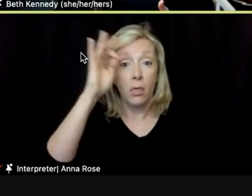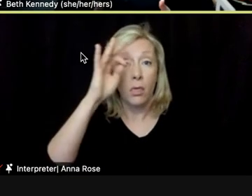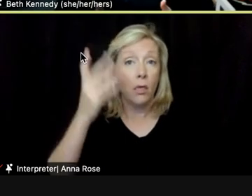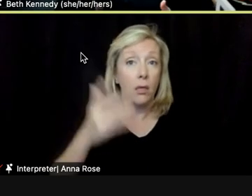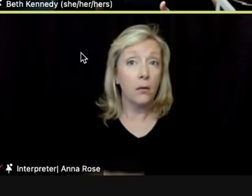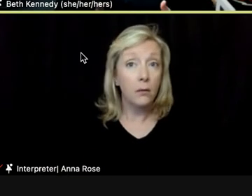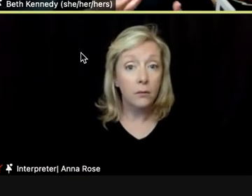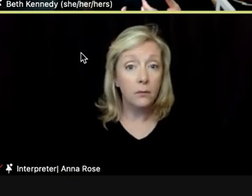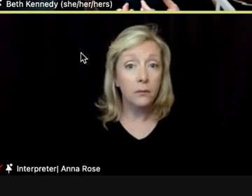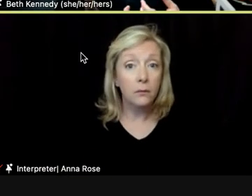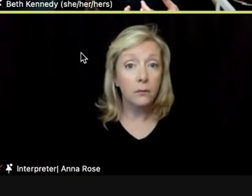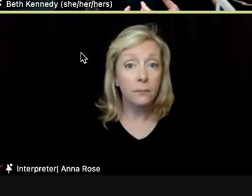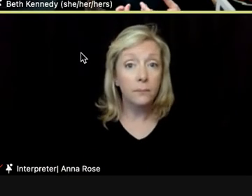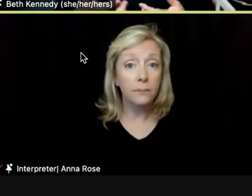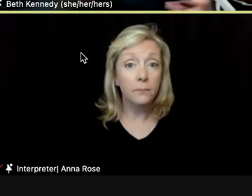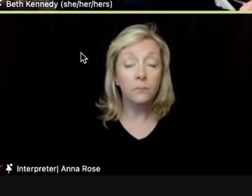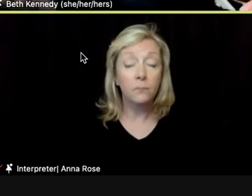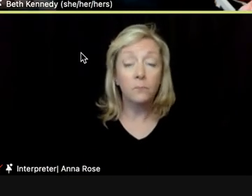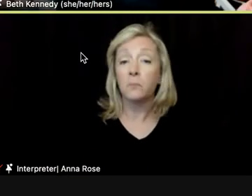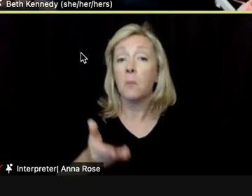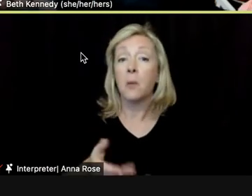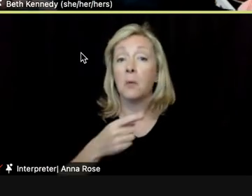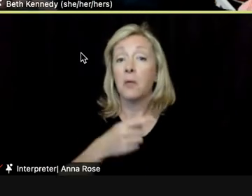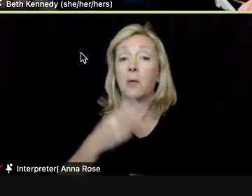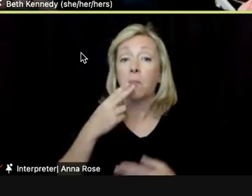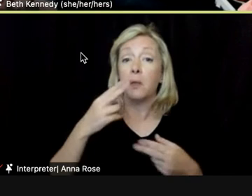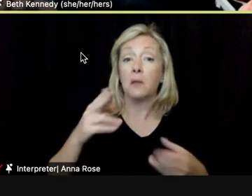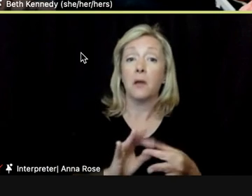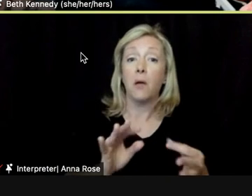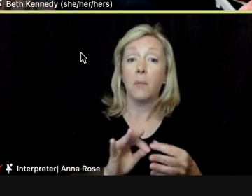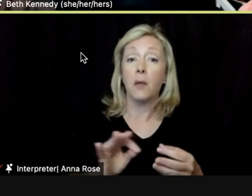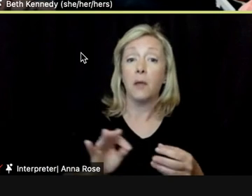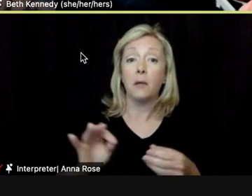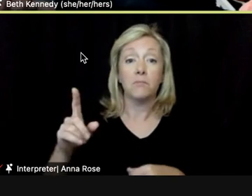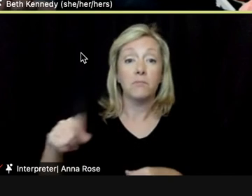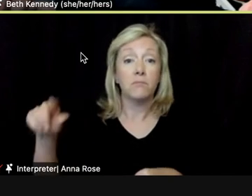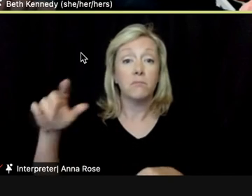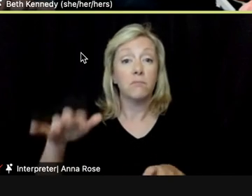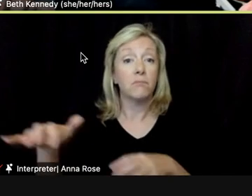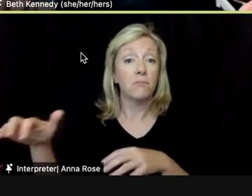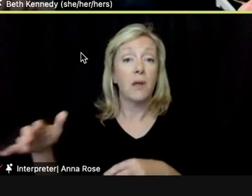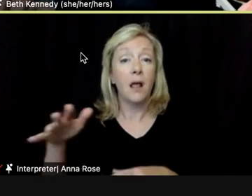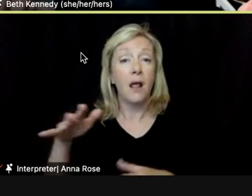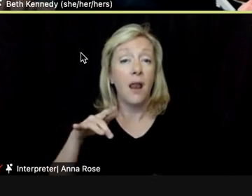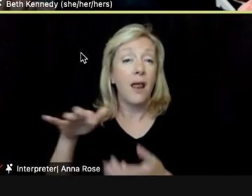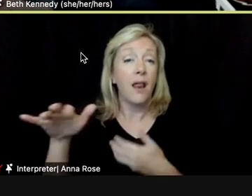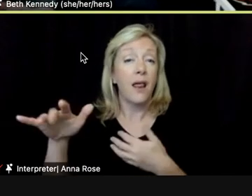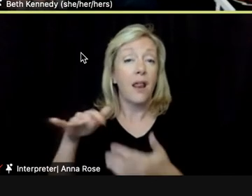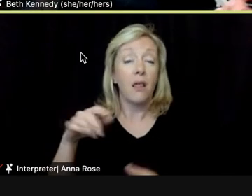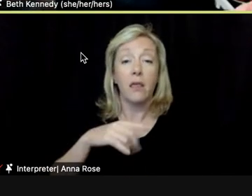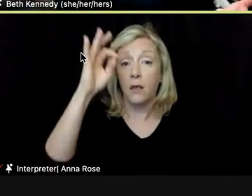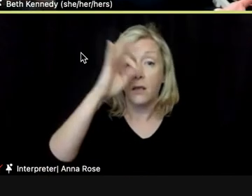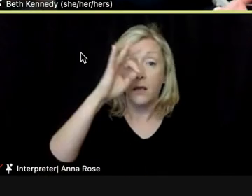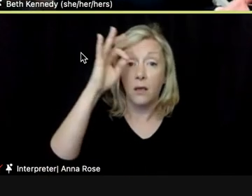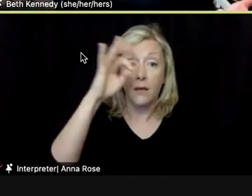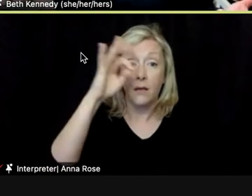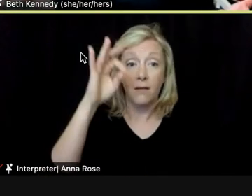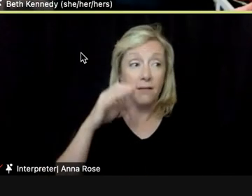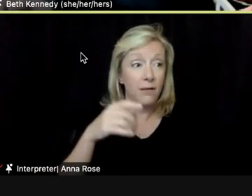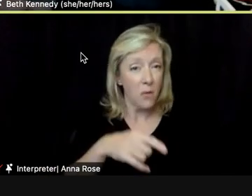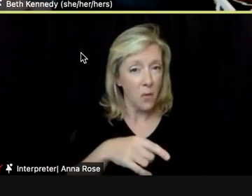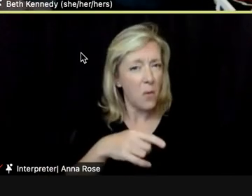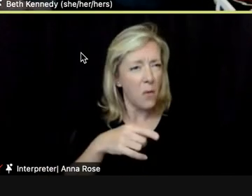might, make a comment and people in the room are laughing and they might not realize how much joy